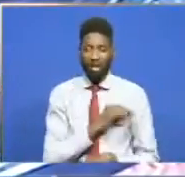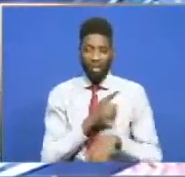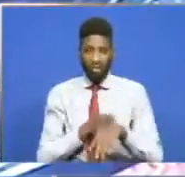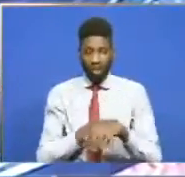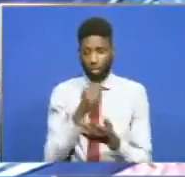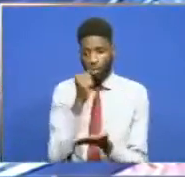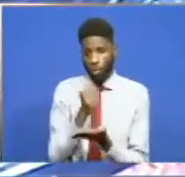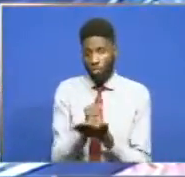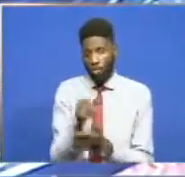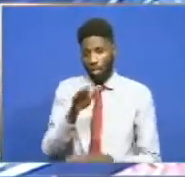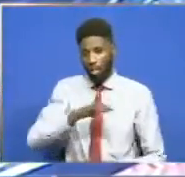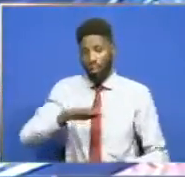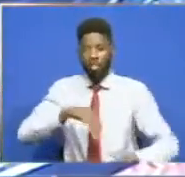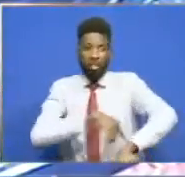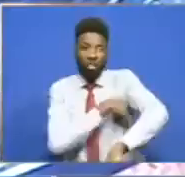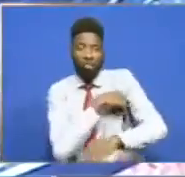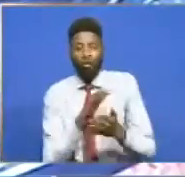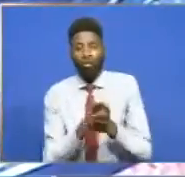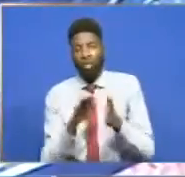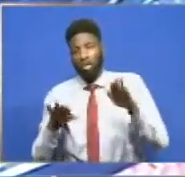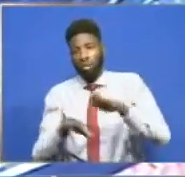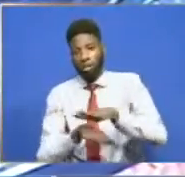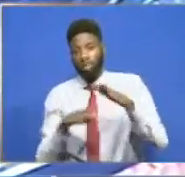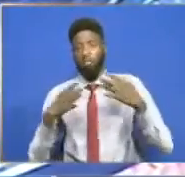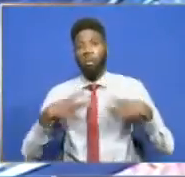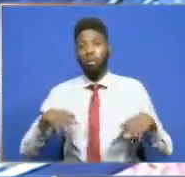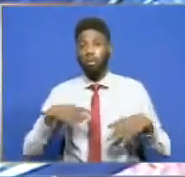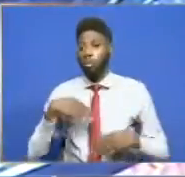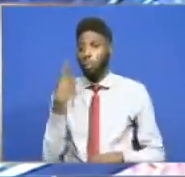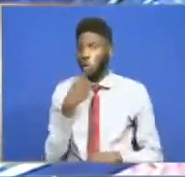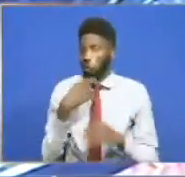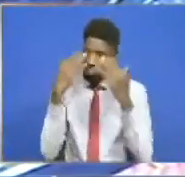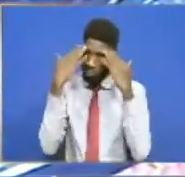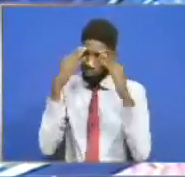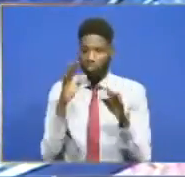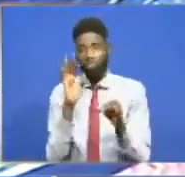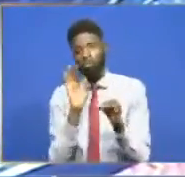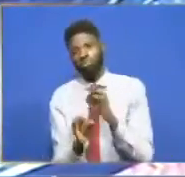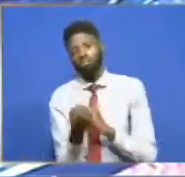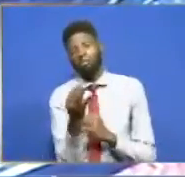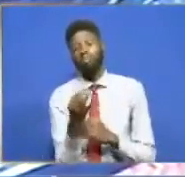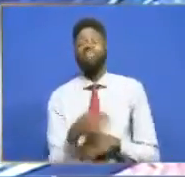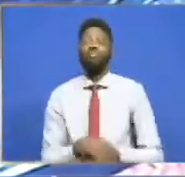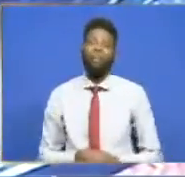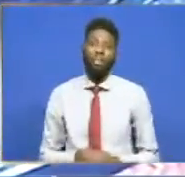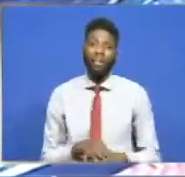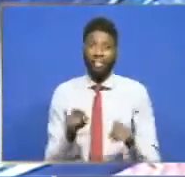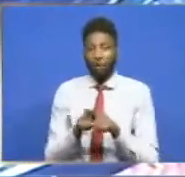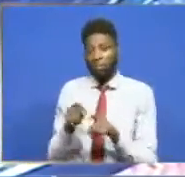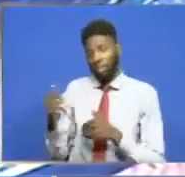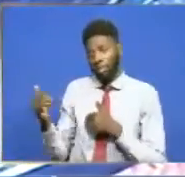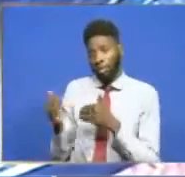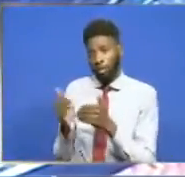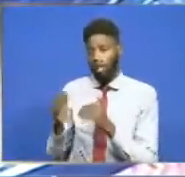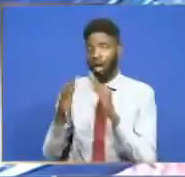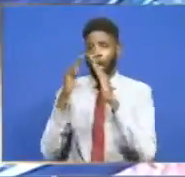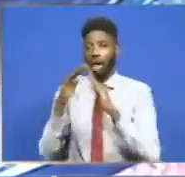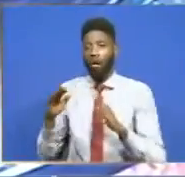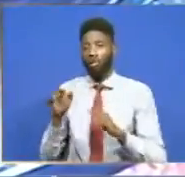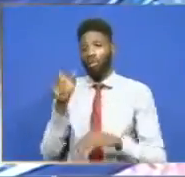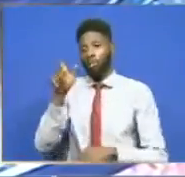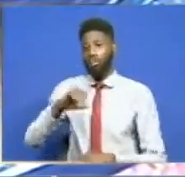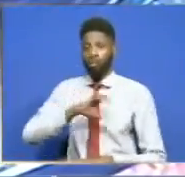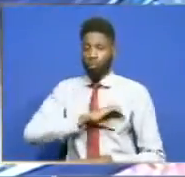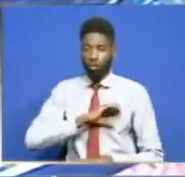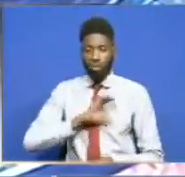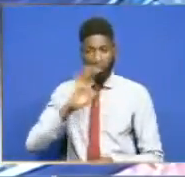his assistant were burnt down by unknown people. A nearby residential house was also set on fire. The locals now warn